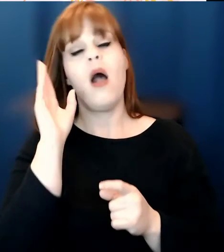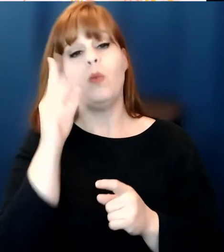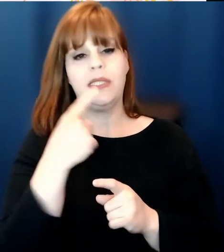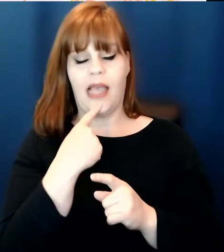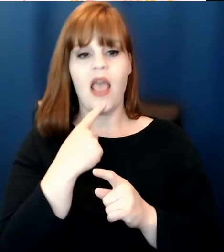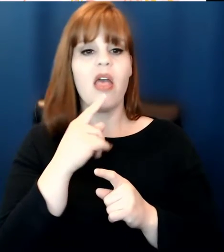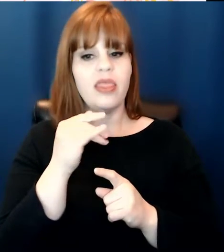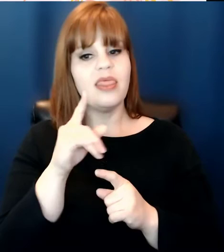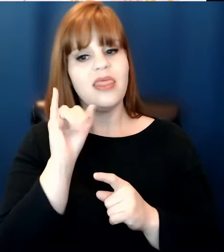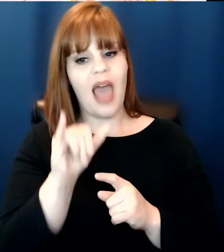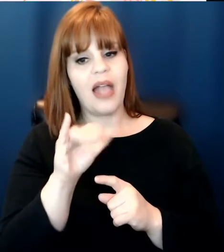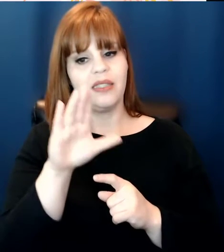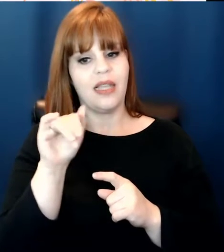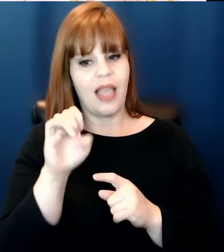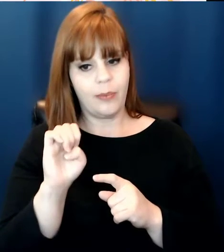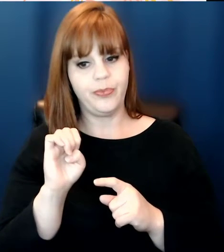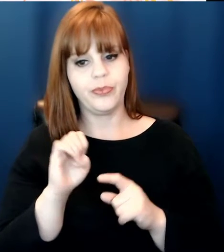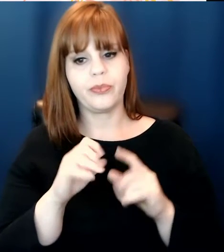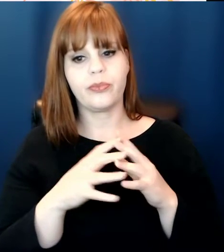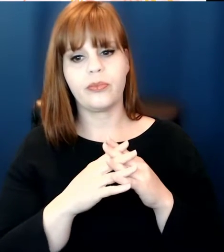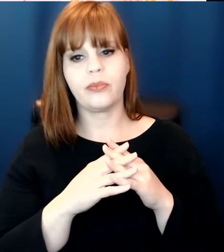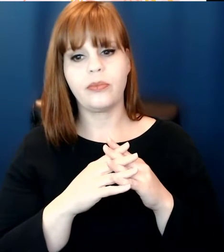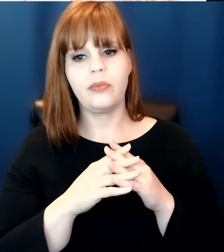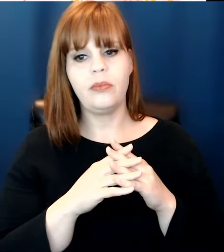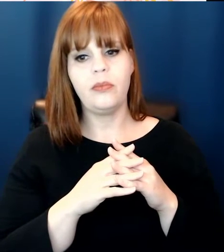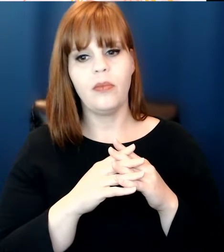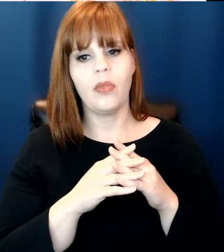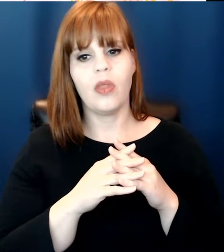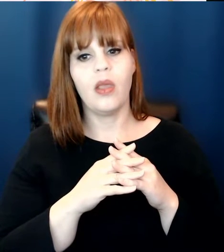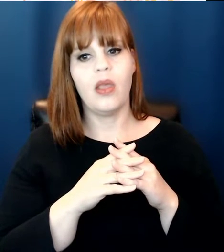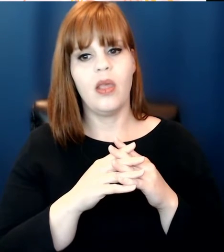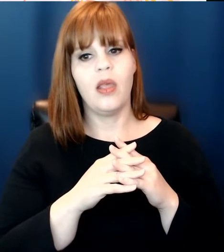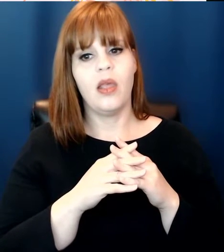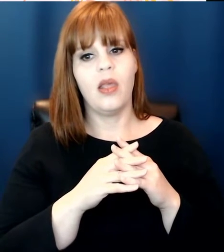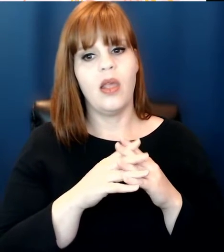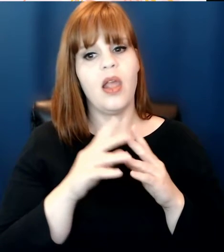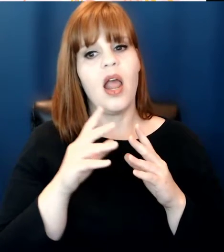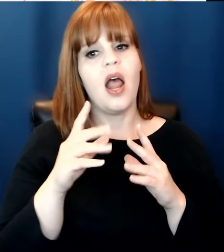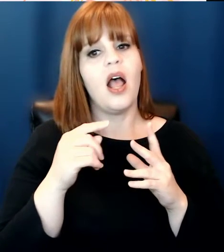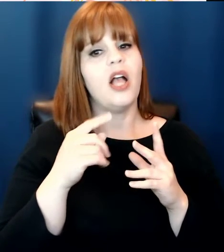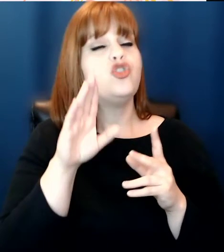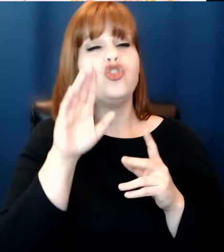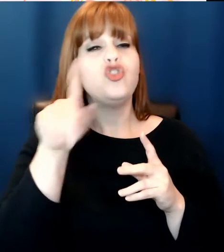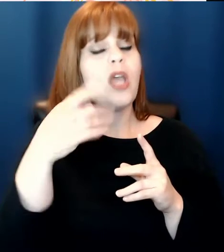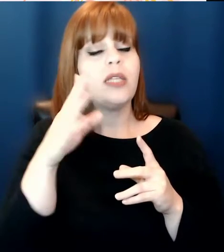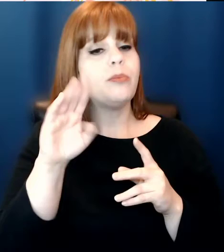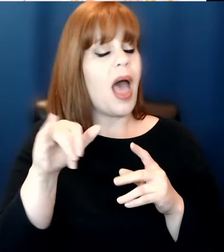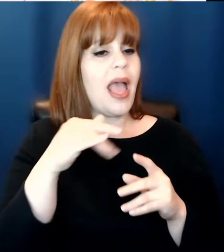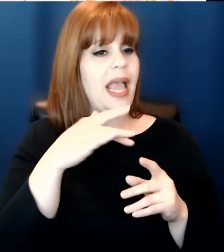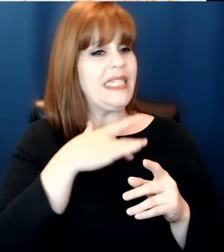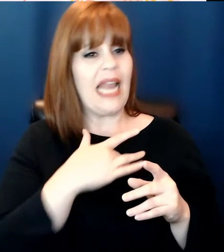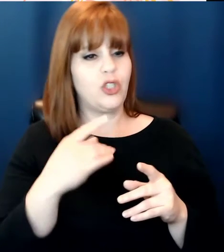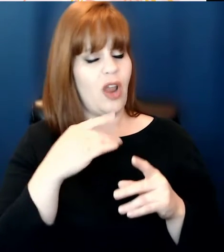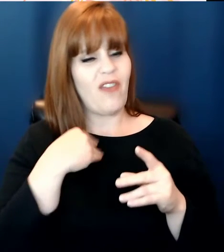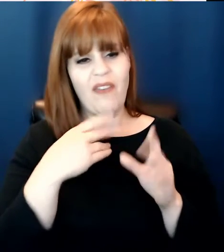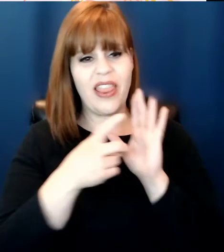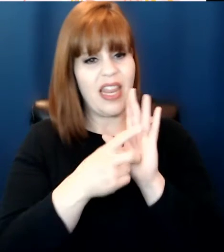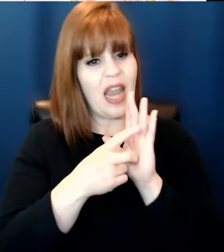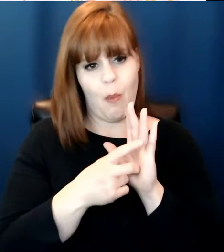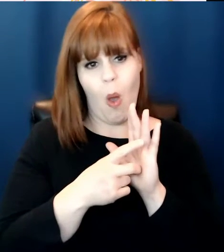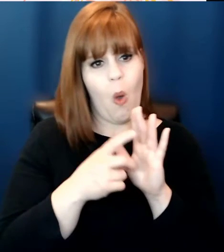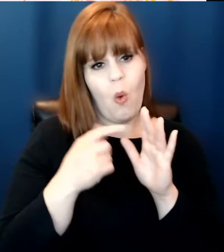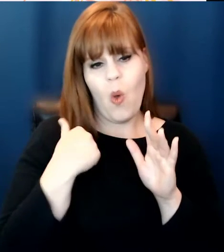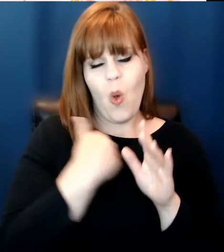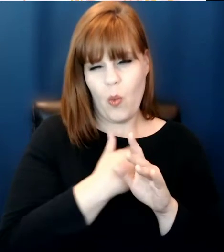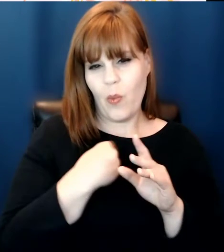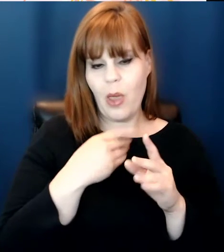that that's definitely the case. And actually, just by nature of having the Zoom demo, we were actually planning